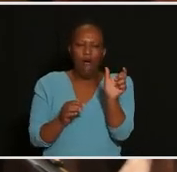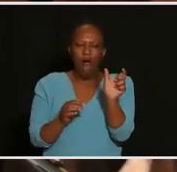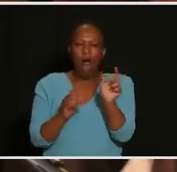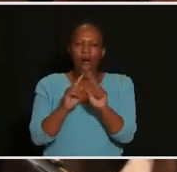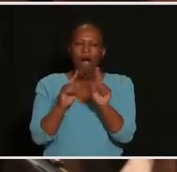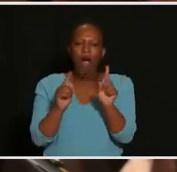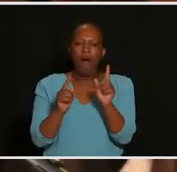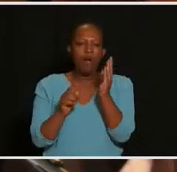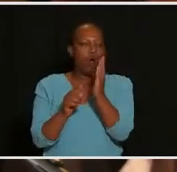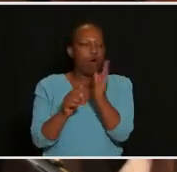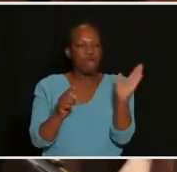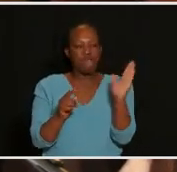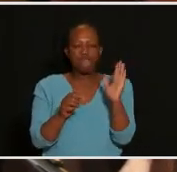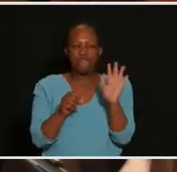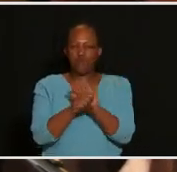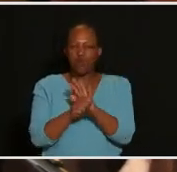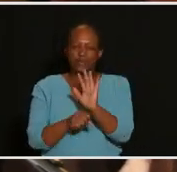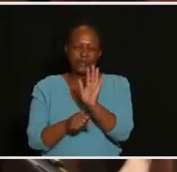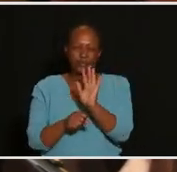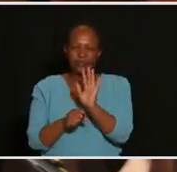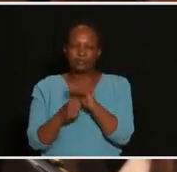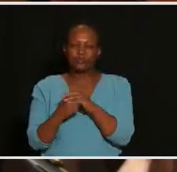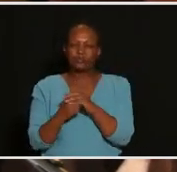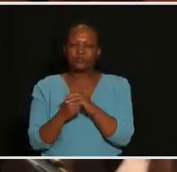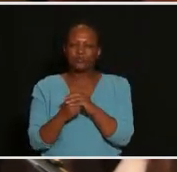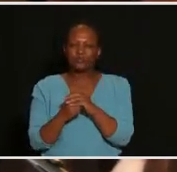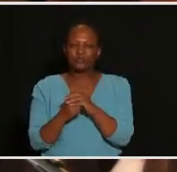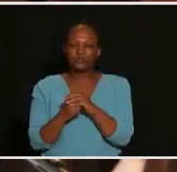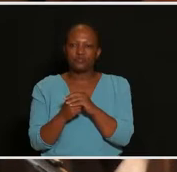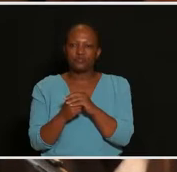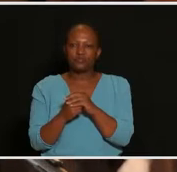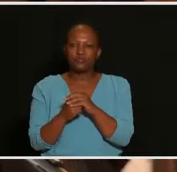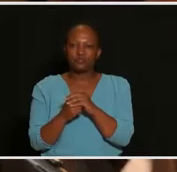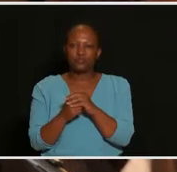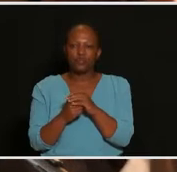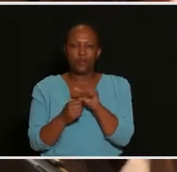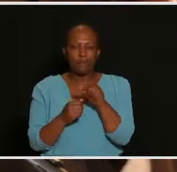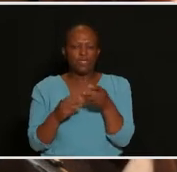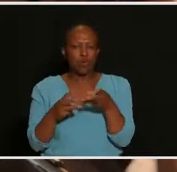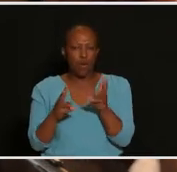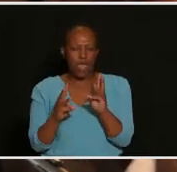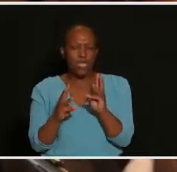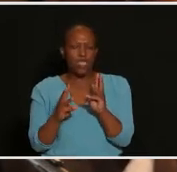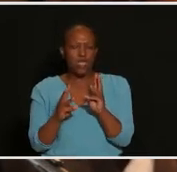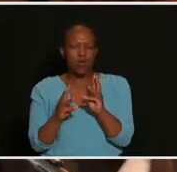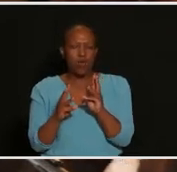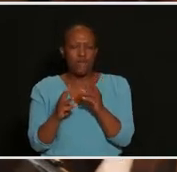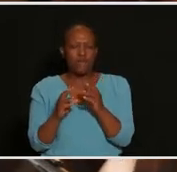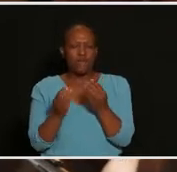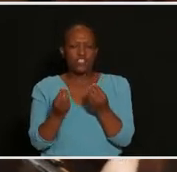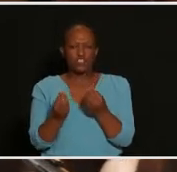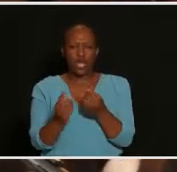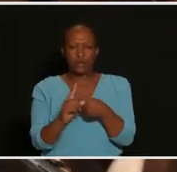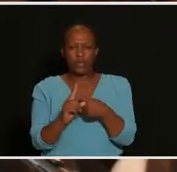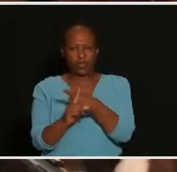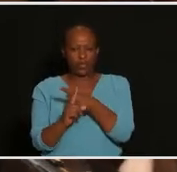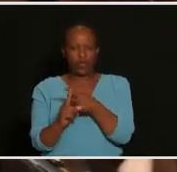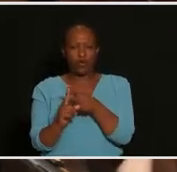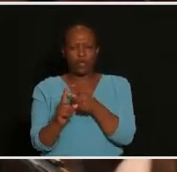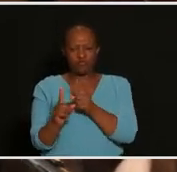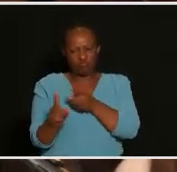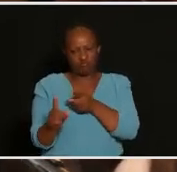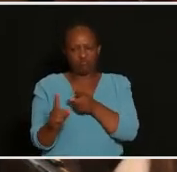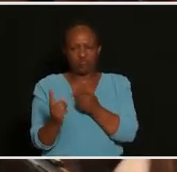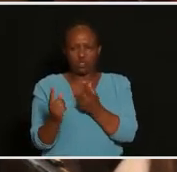facing it all away there should be some form of discipline at school for these kids because